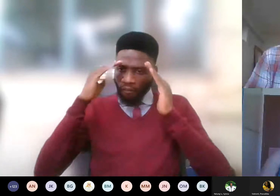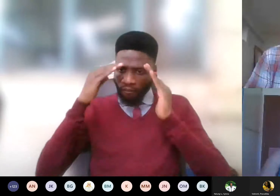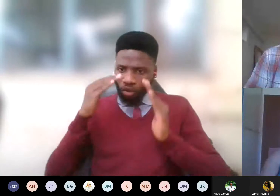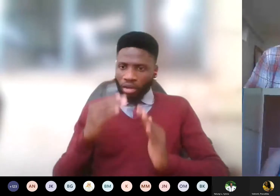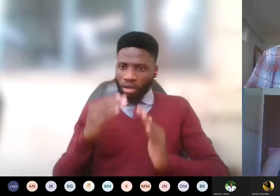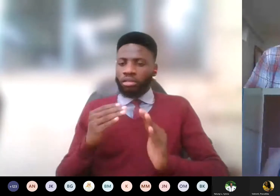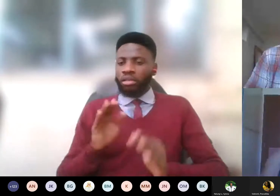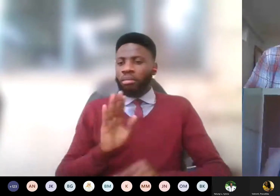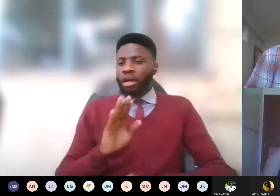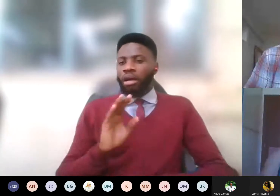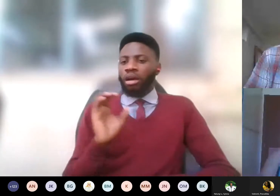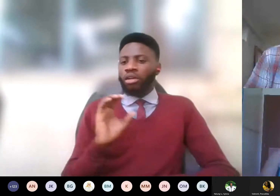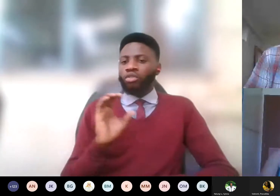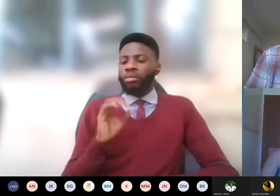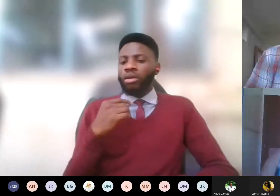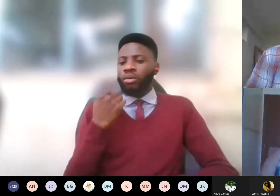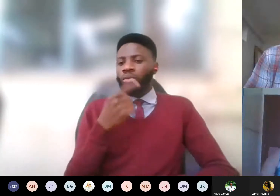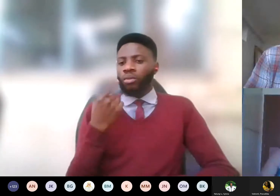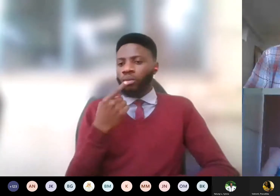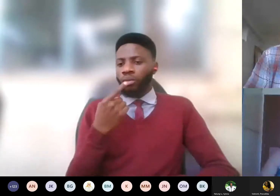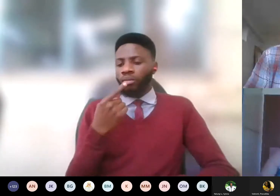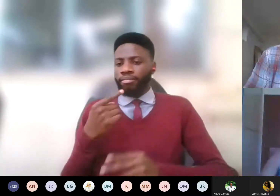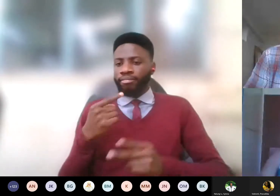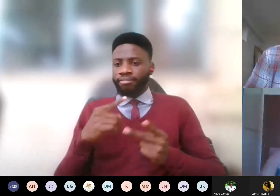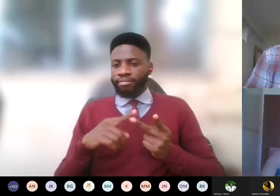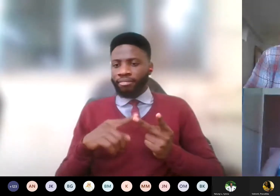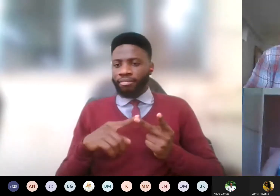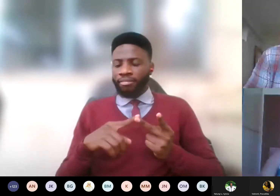and experienced businesses can place their goods,